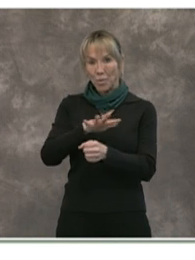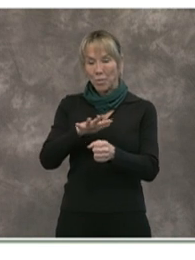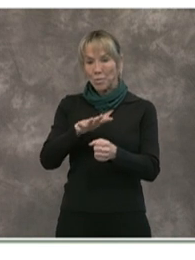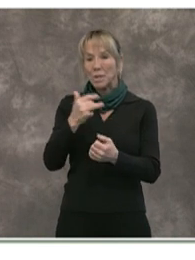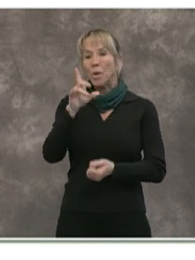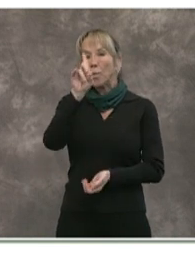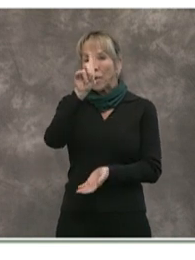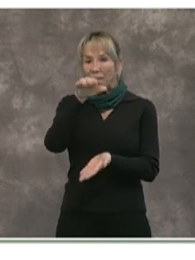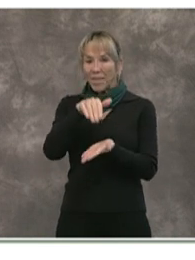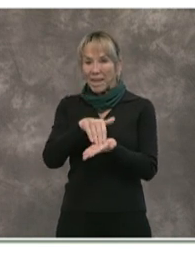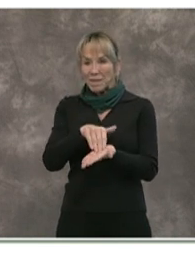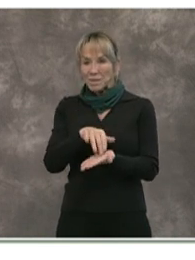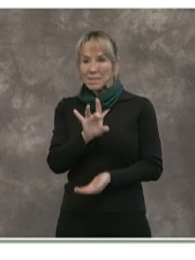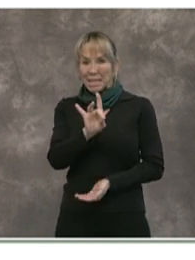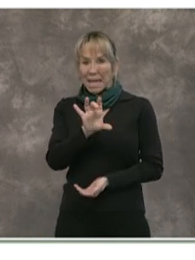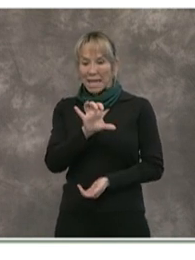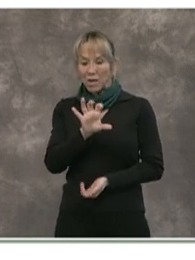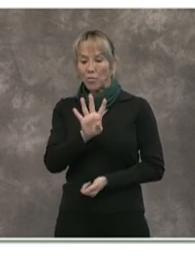reporting